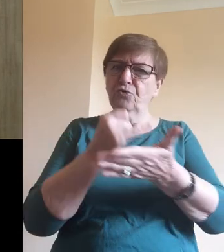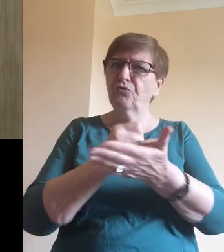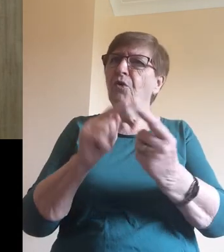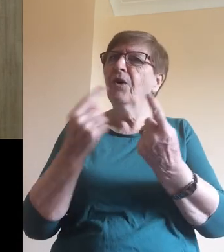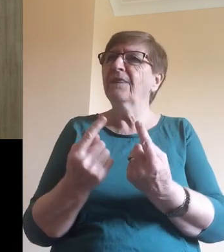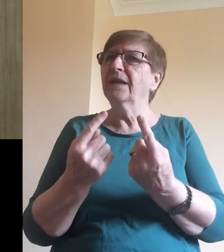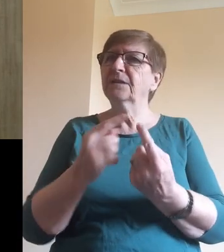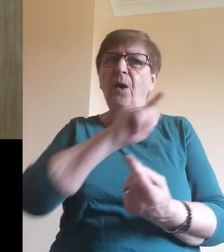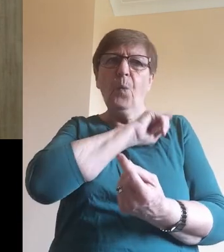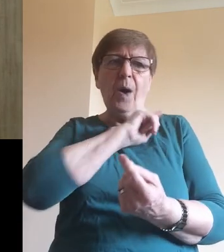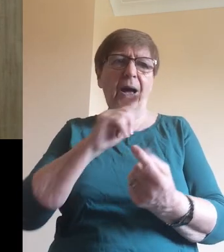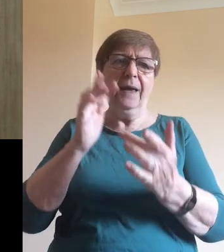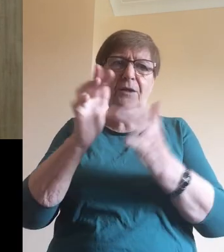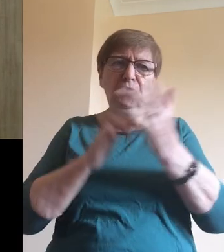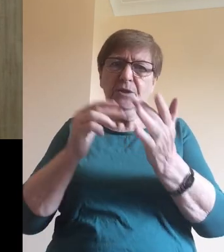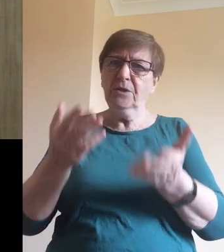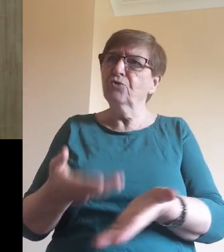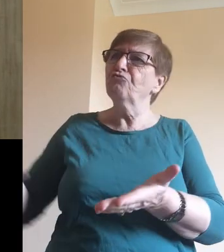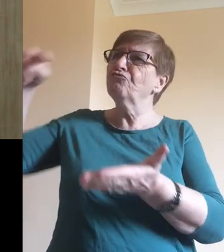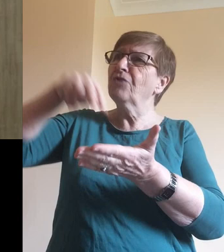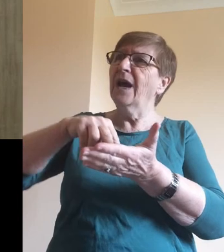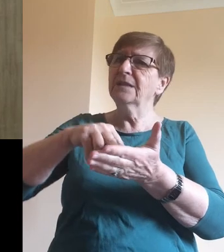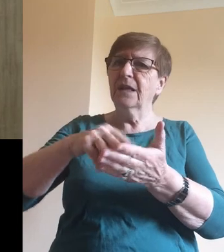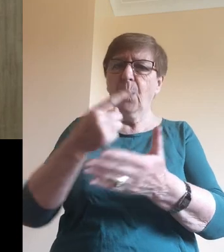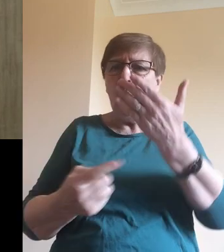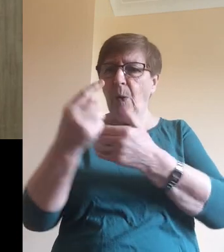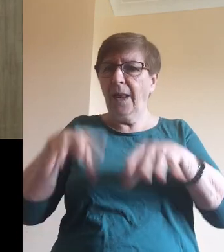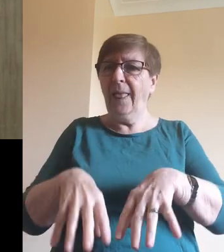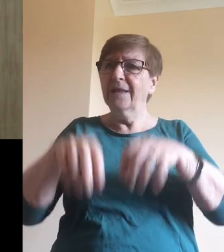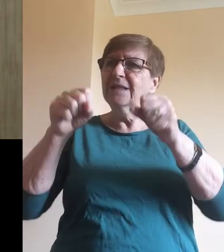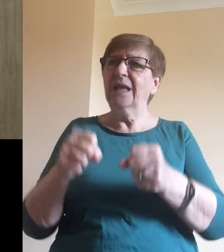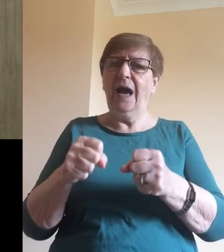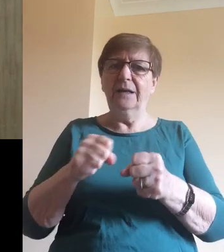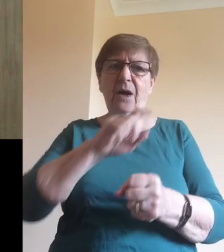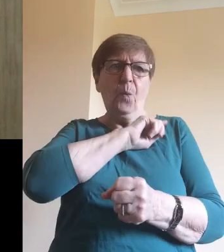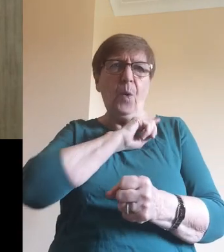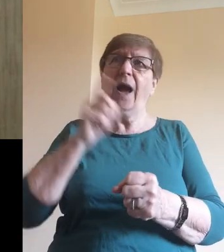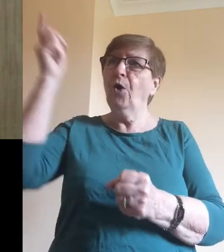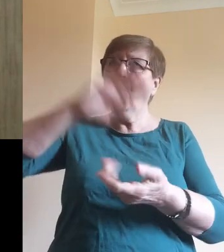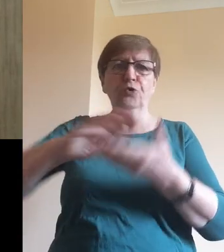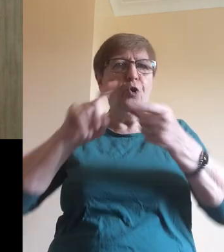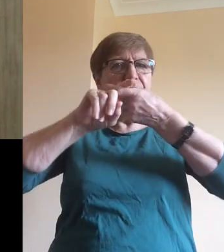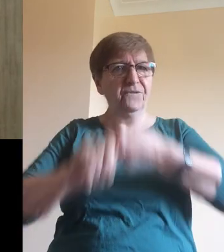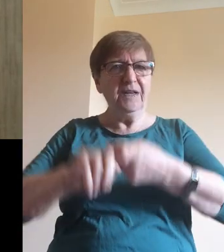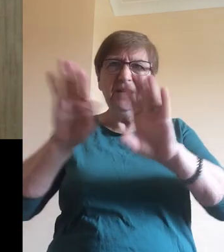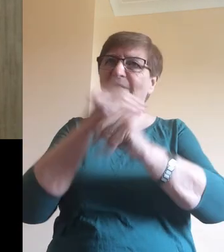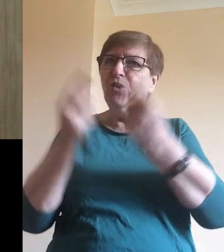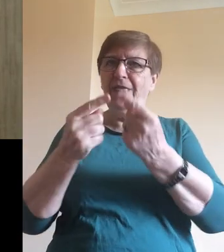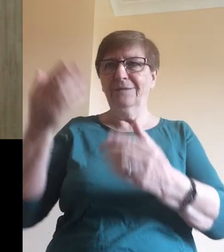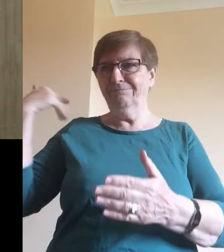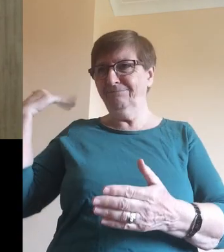Jesus rising simply the first fruit, simply the beginning? Why did God not sort it all out right there and